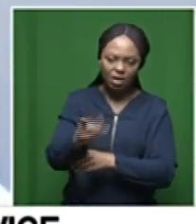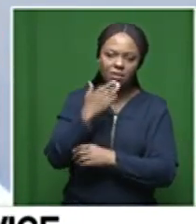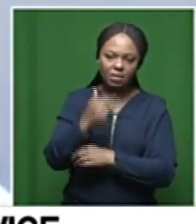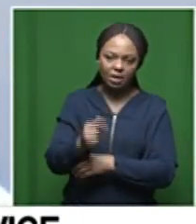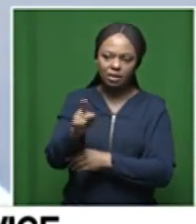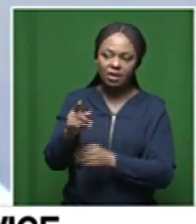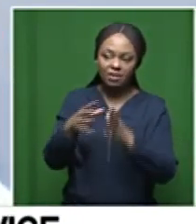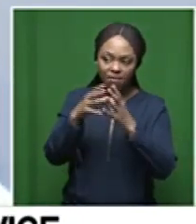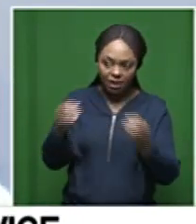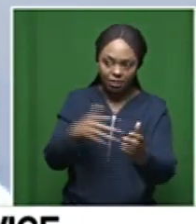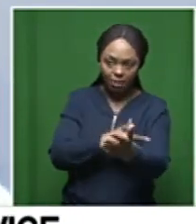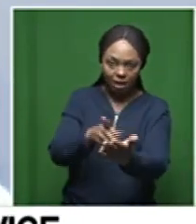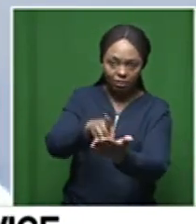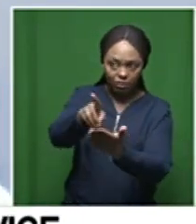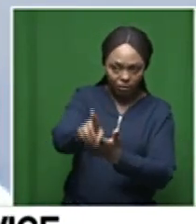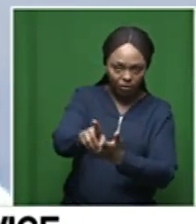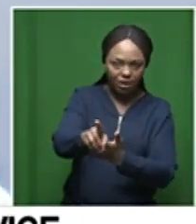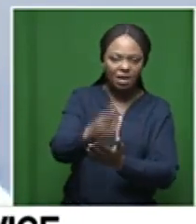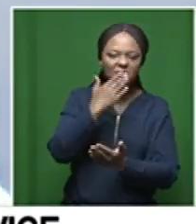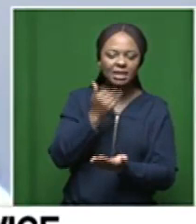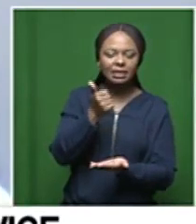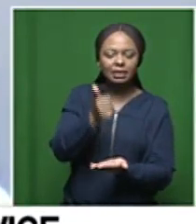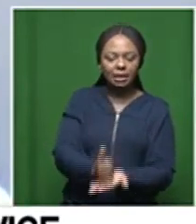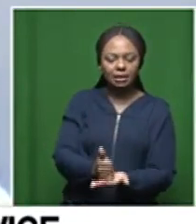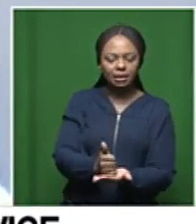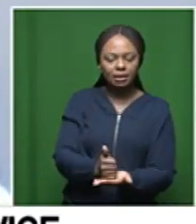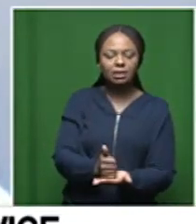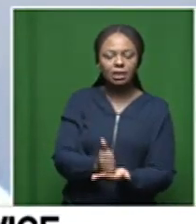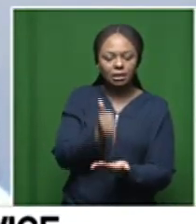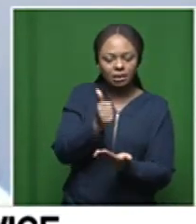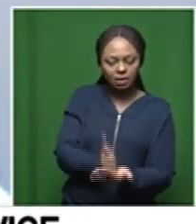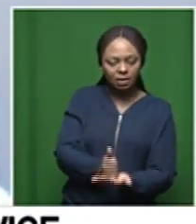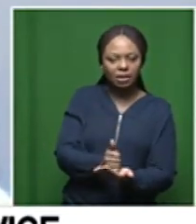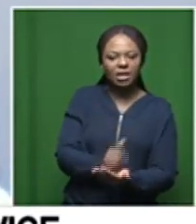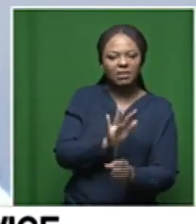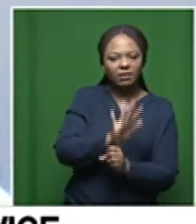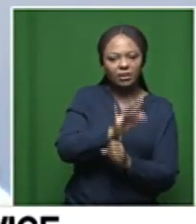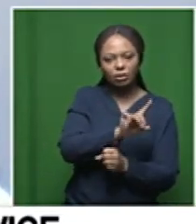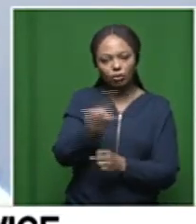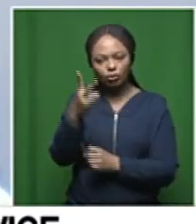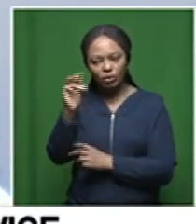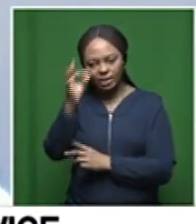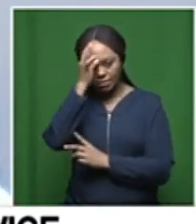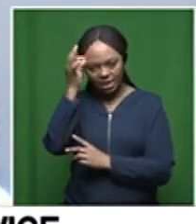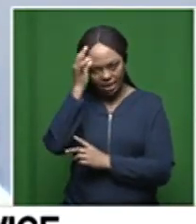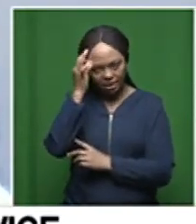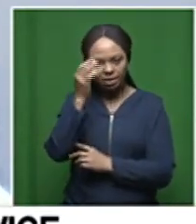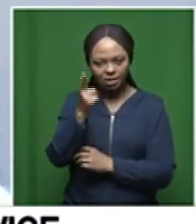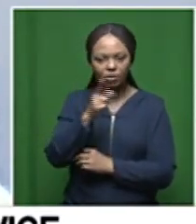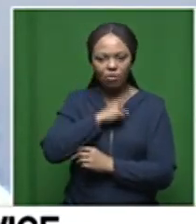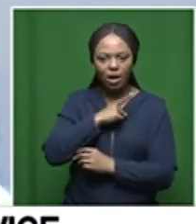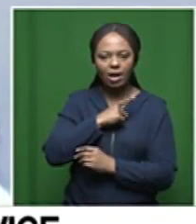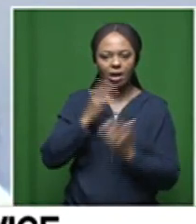that they can sit, even if it's just for about 15 to 20 minutes. It really does make a big difference with regard to the risk